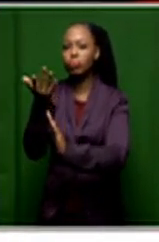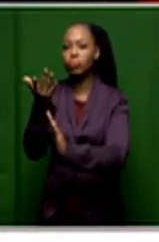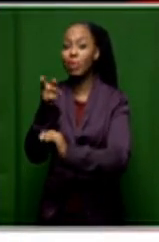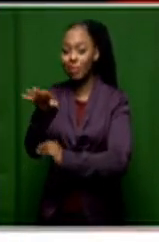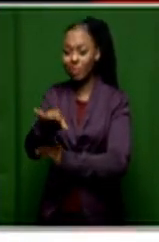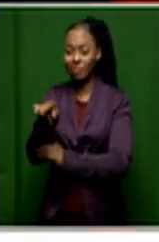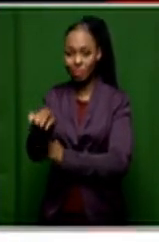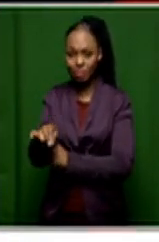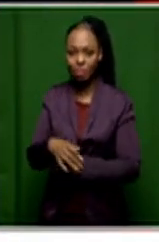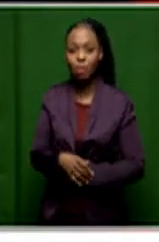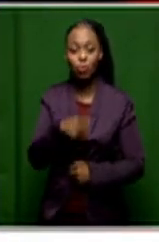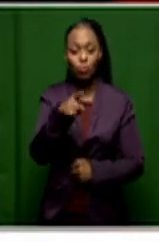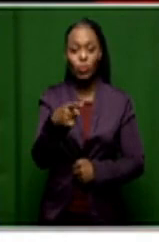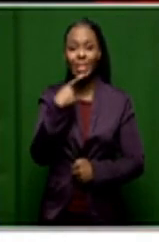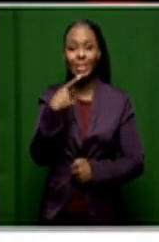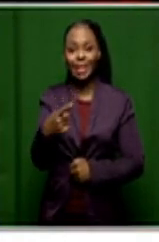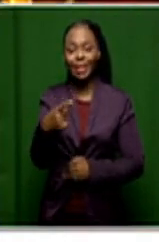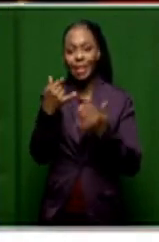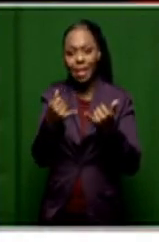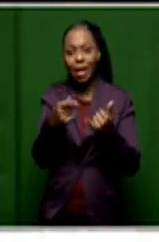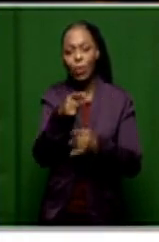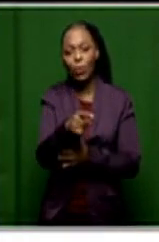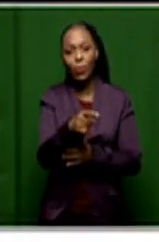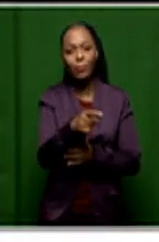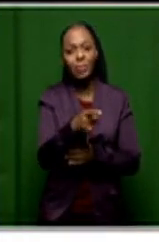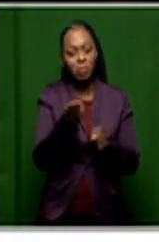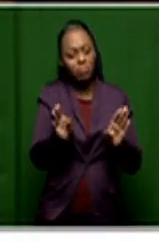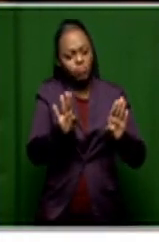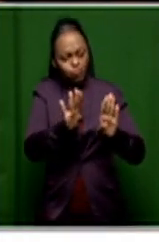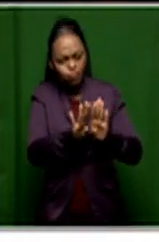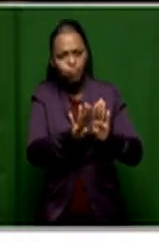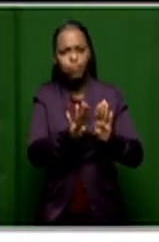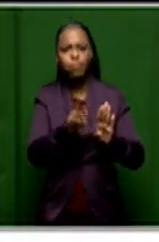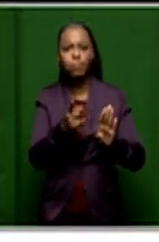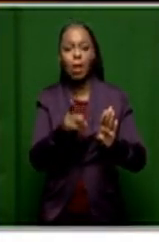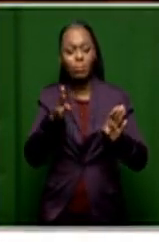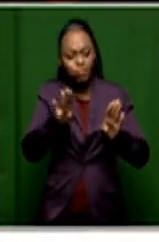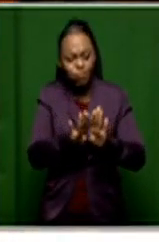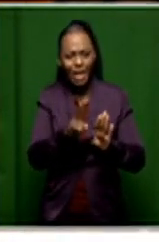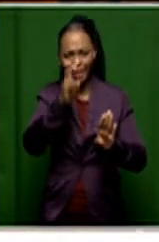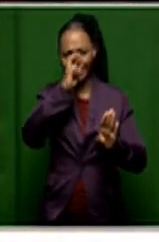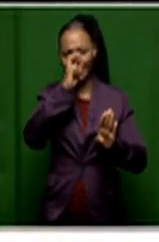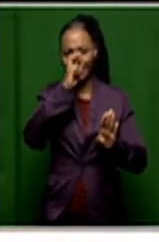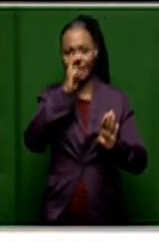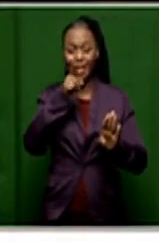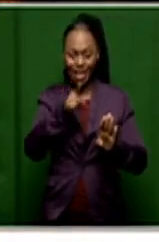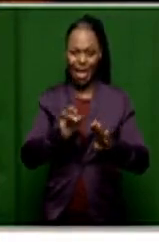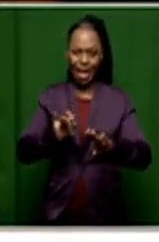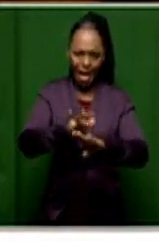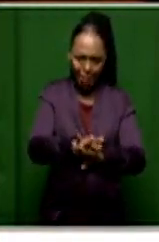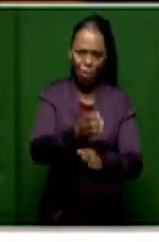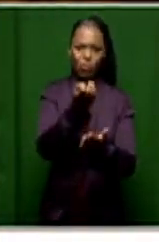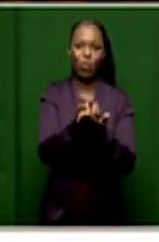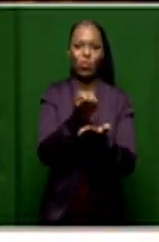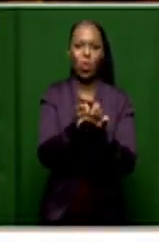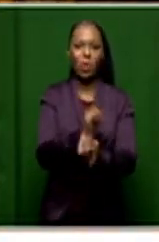Now, you've just spoken about the hard lockdown and the detrimental impact that it's had on the economy. What do we do? Well, how